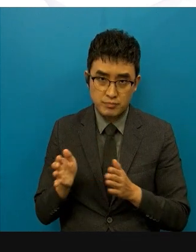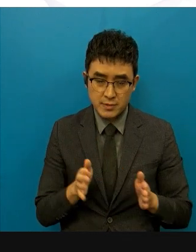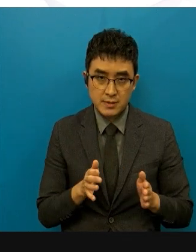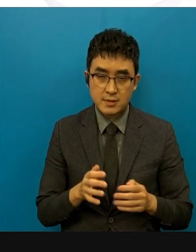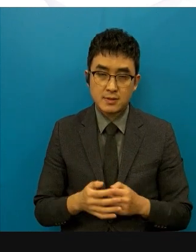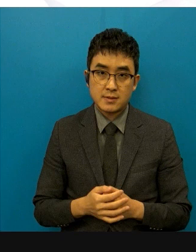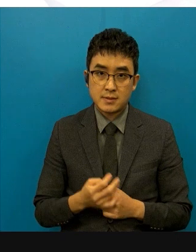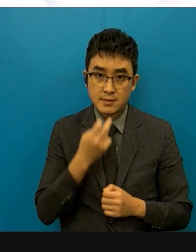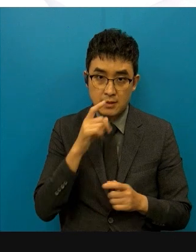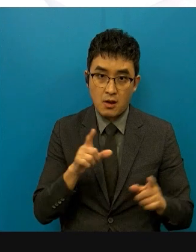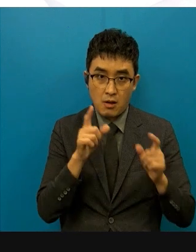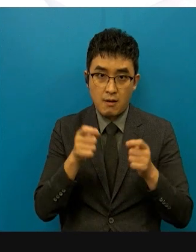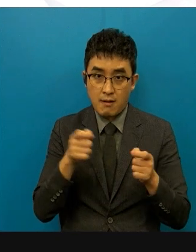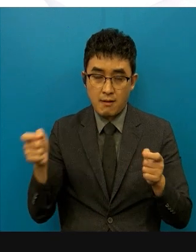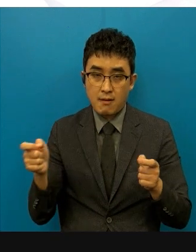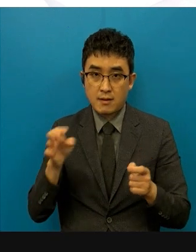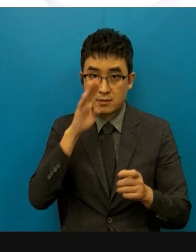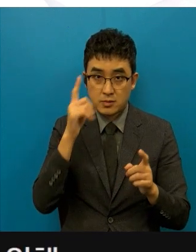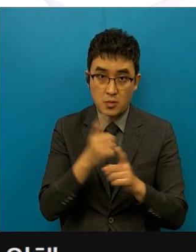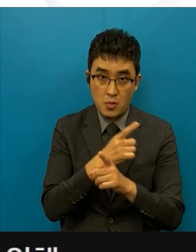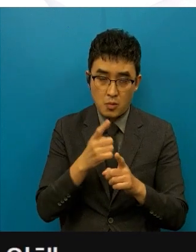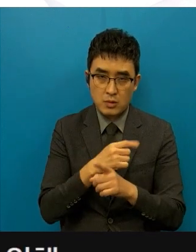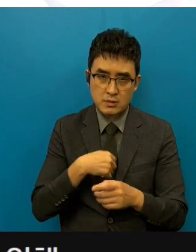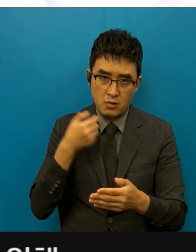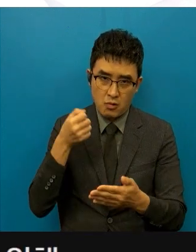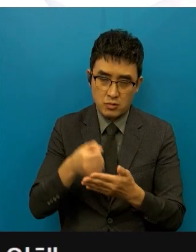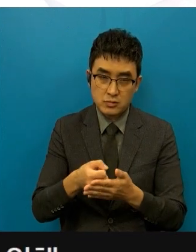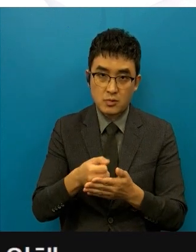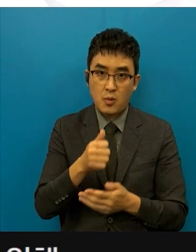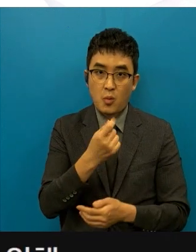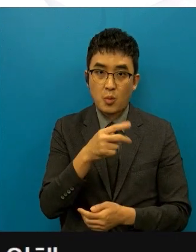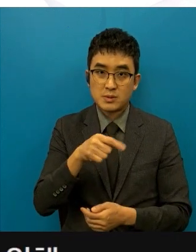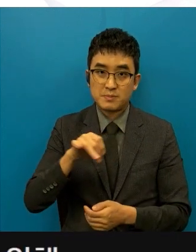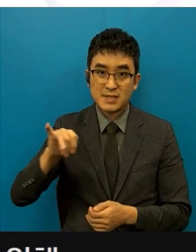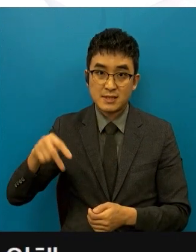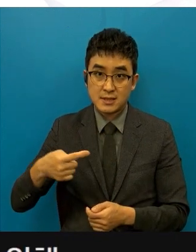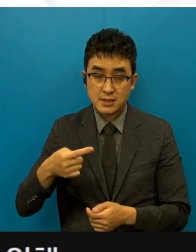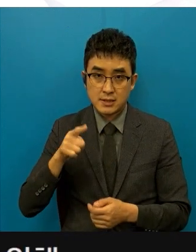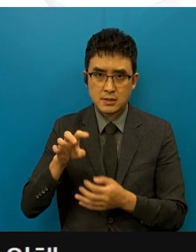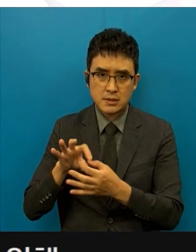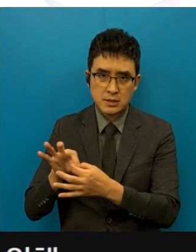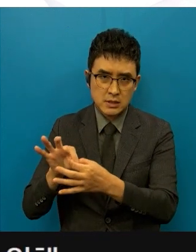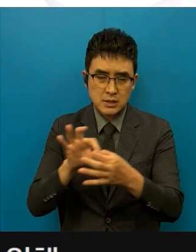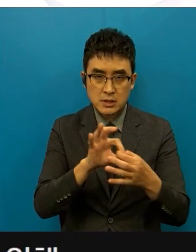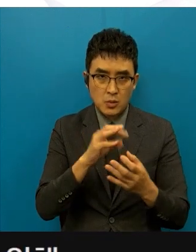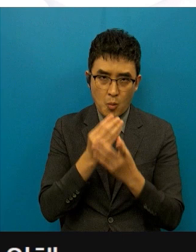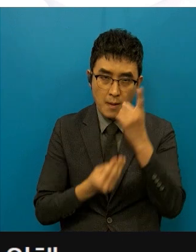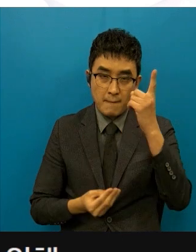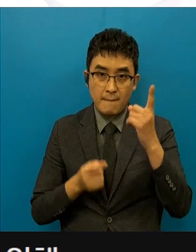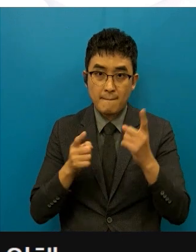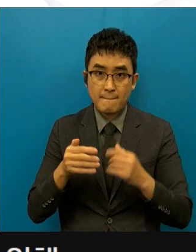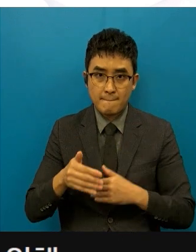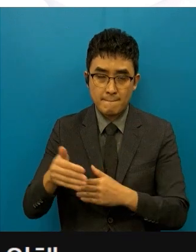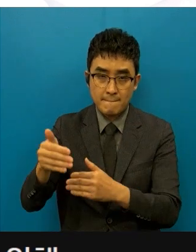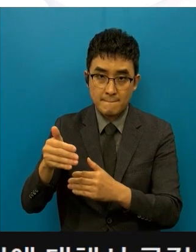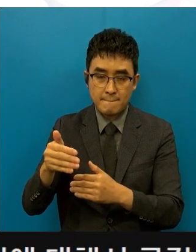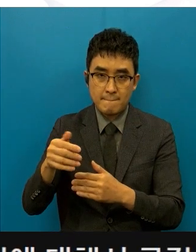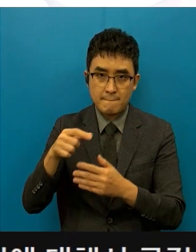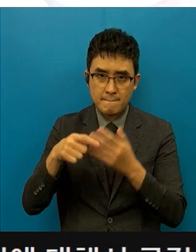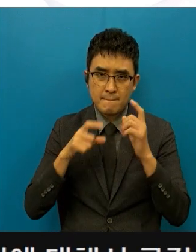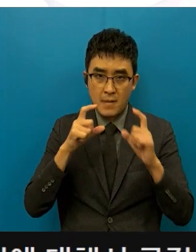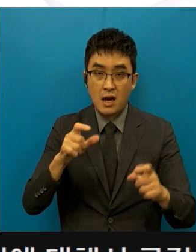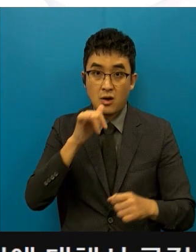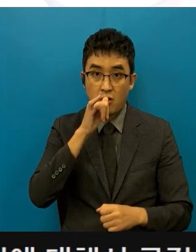situation. Therefore, assisted suicide is an essential social issue that inevitably following the principle of dignified